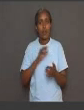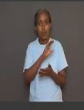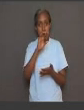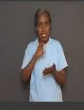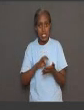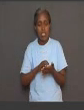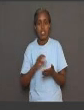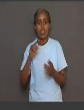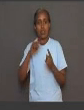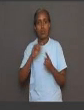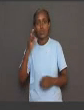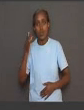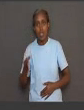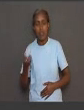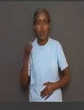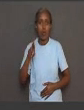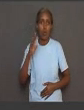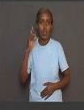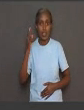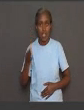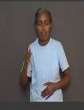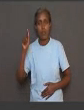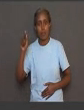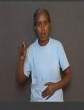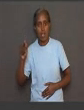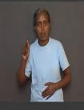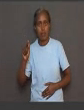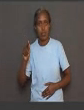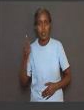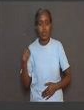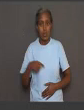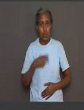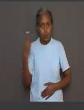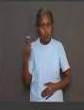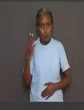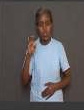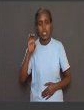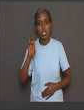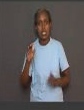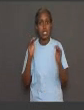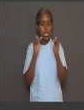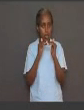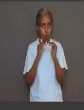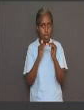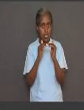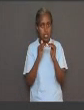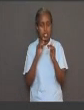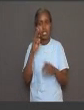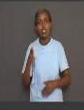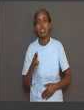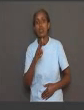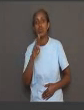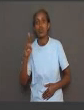center to F or F prime, we use C equals the